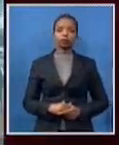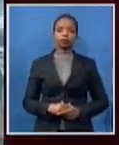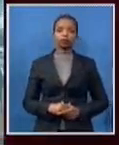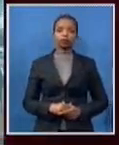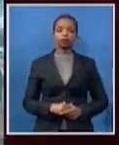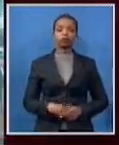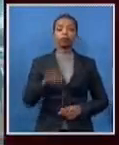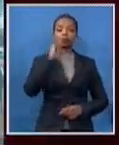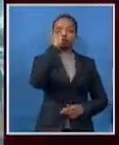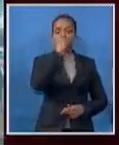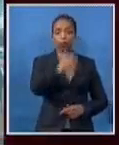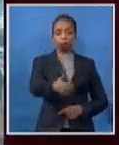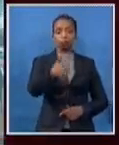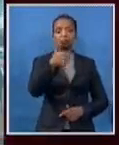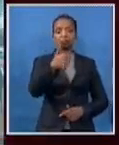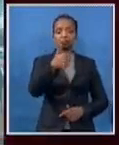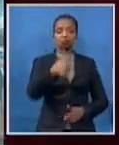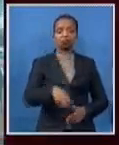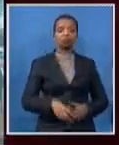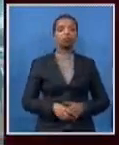I think many people think that